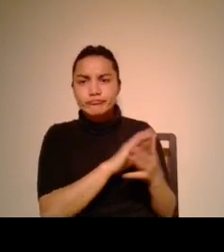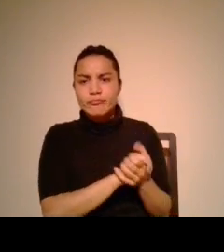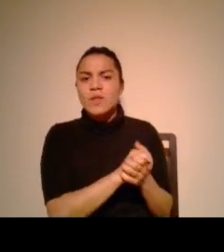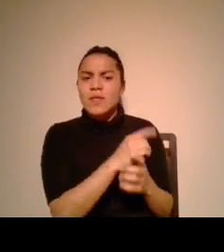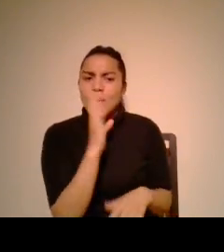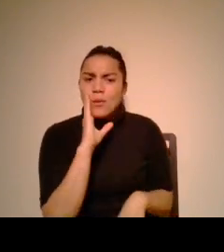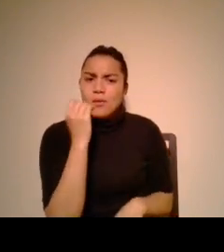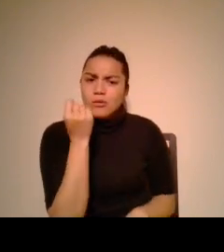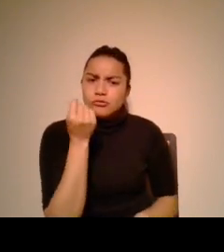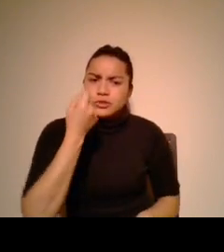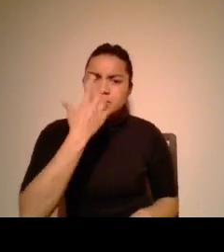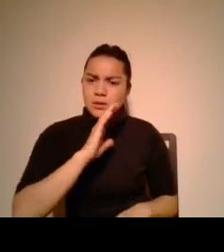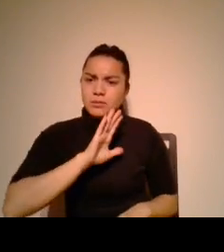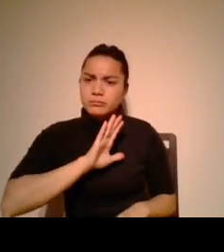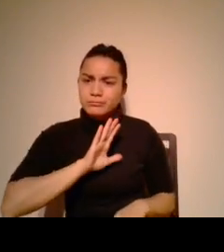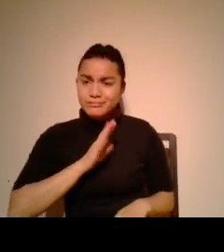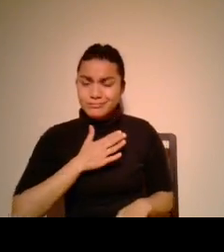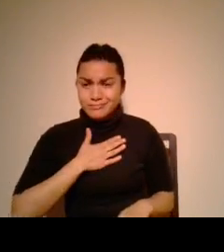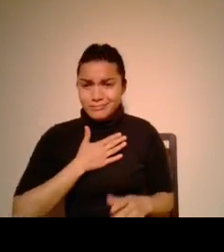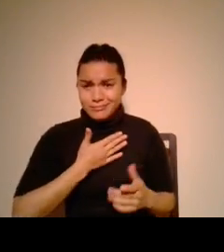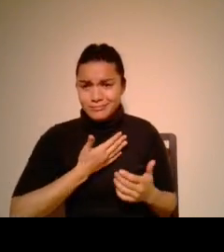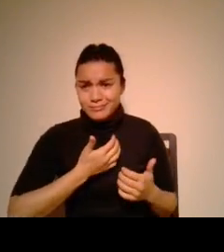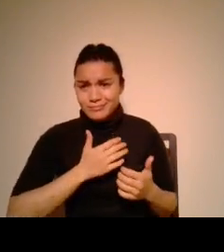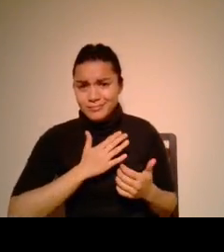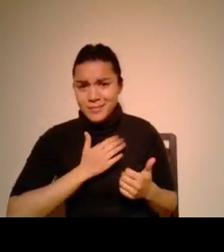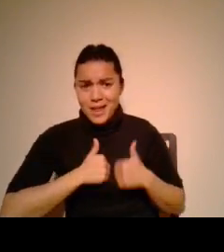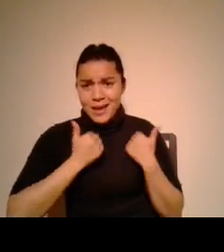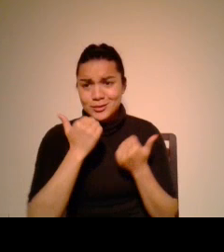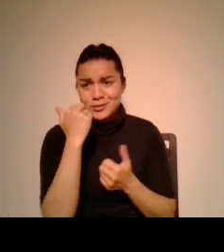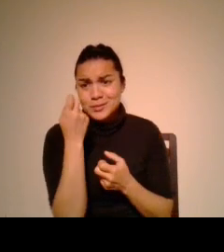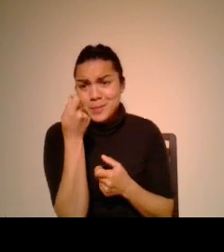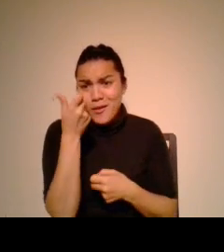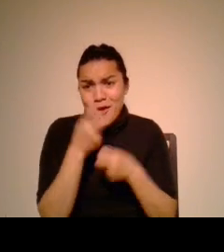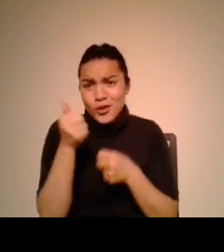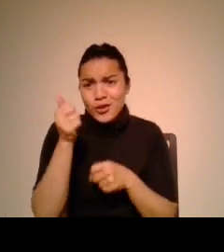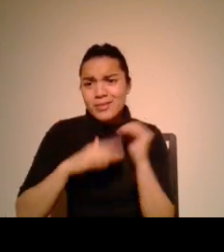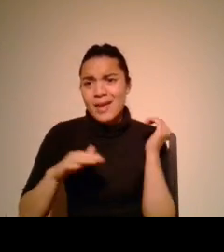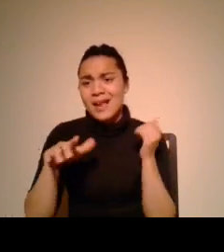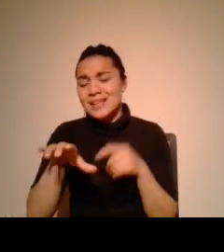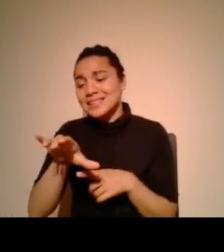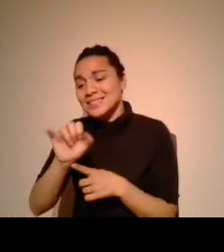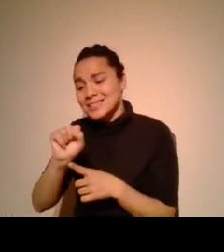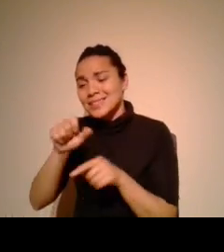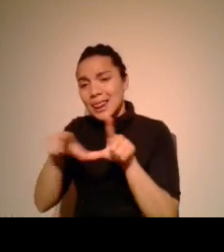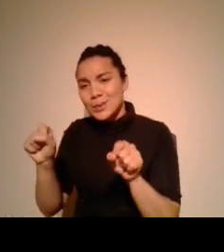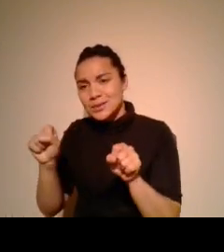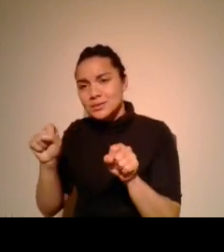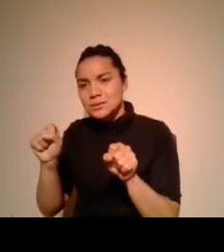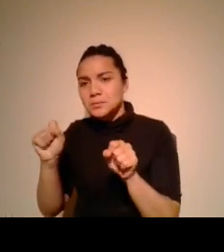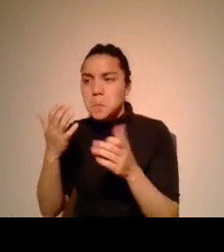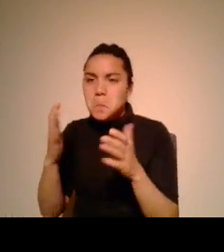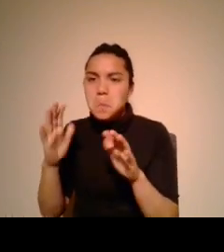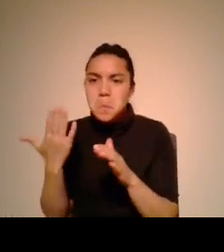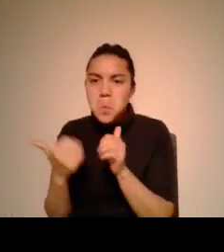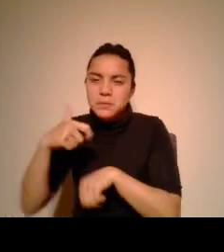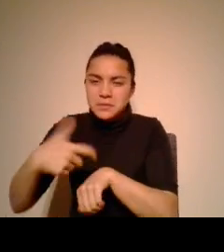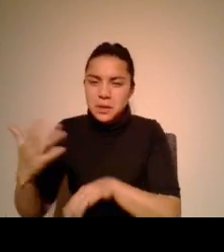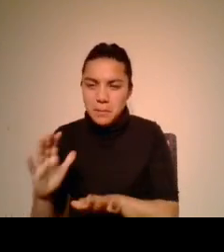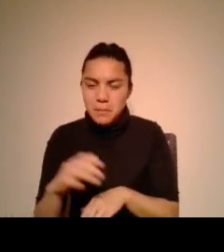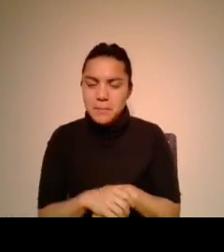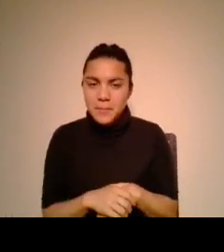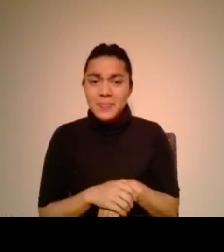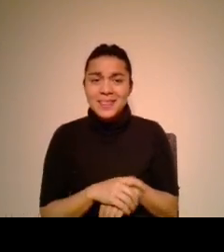of the fact that your life is harder than a cis linguist's is, sort of on average, and they should be